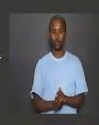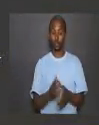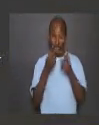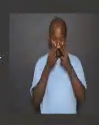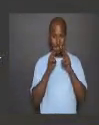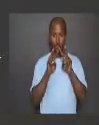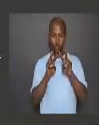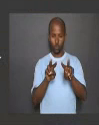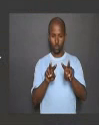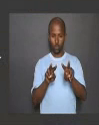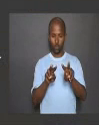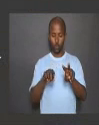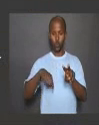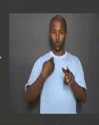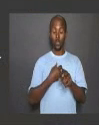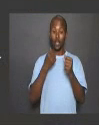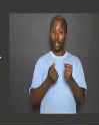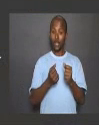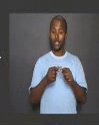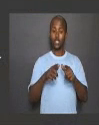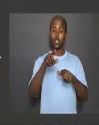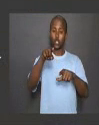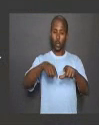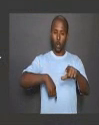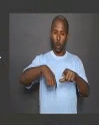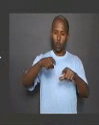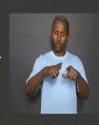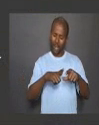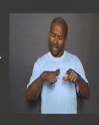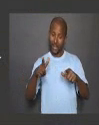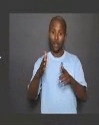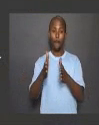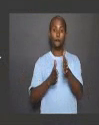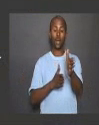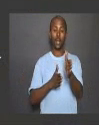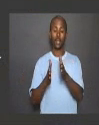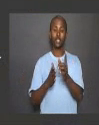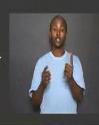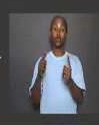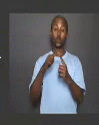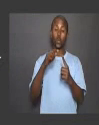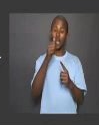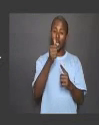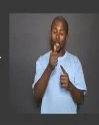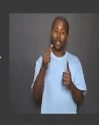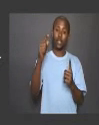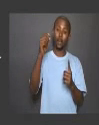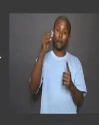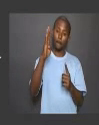Notice that we can draw a line parallel to